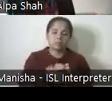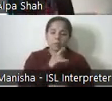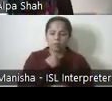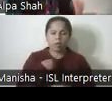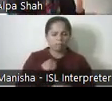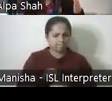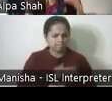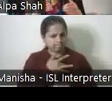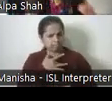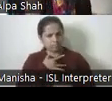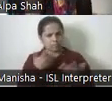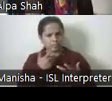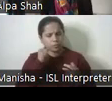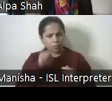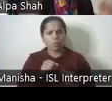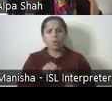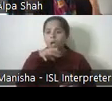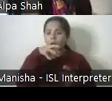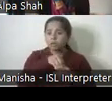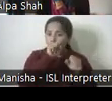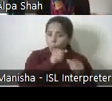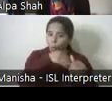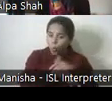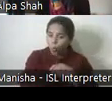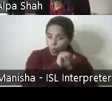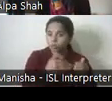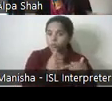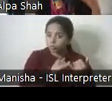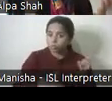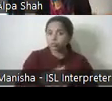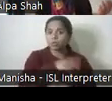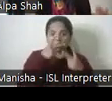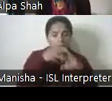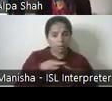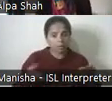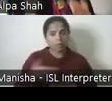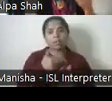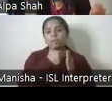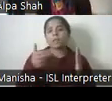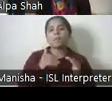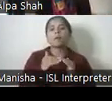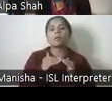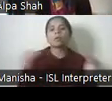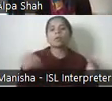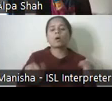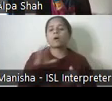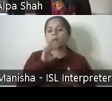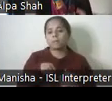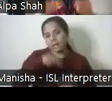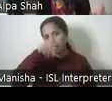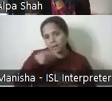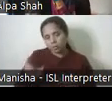of reservations inside Adivasi society, within Adivasi society, is that in the name of equality, as embodied in the Indian